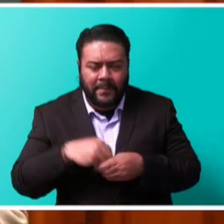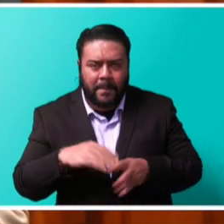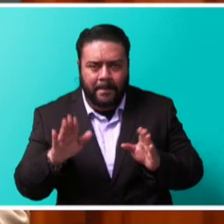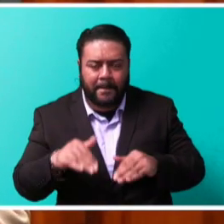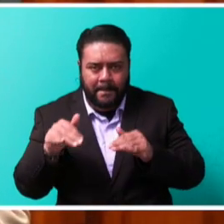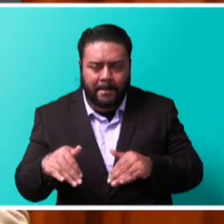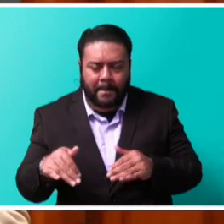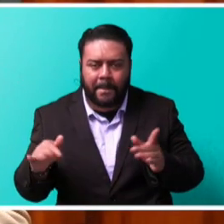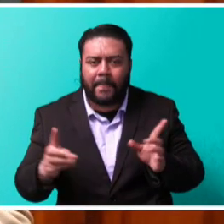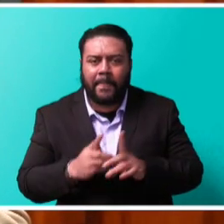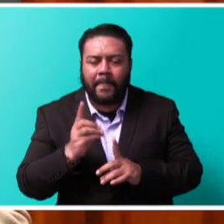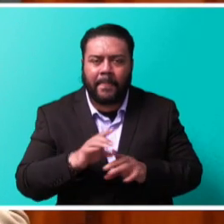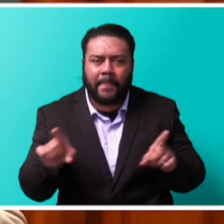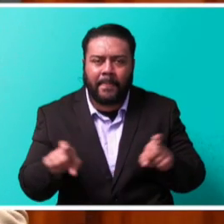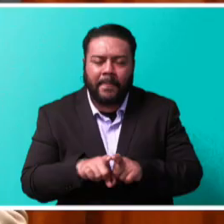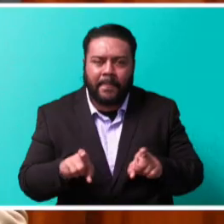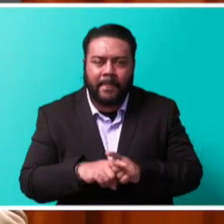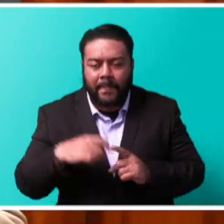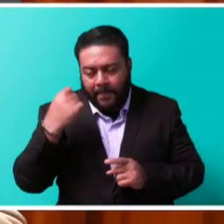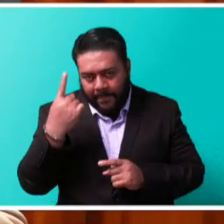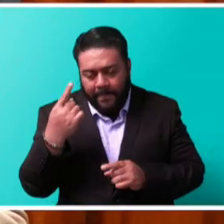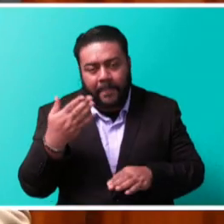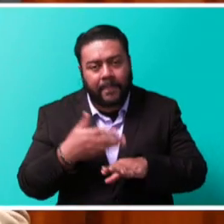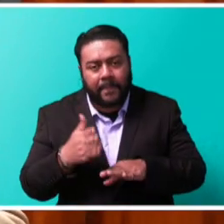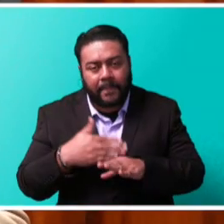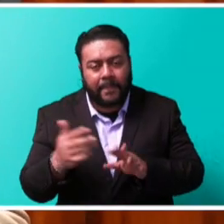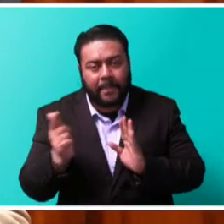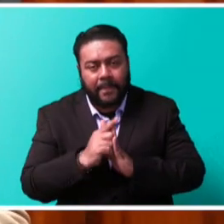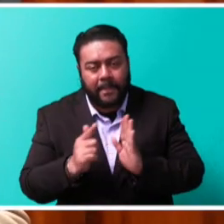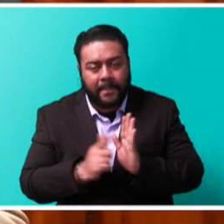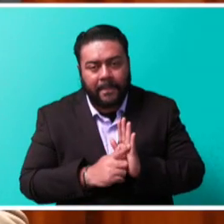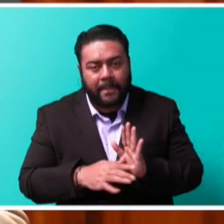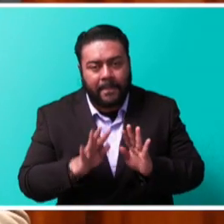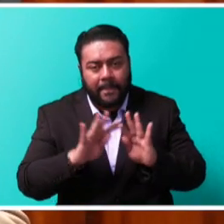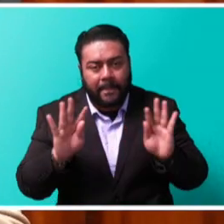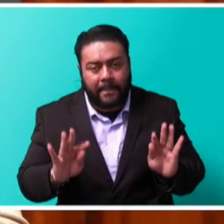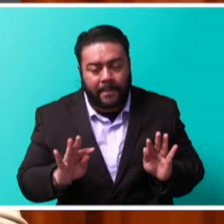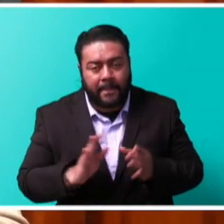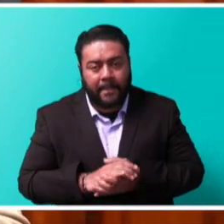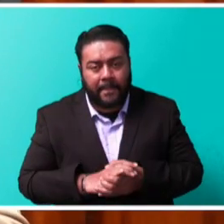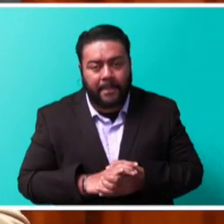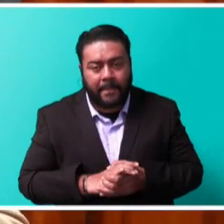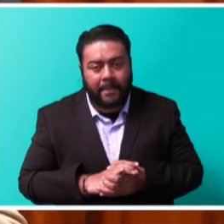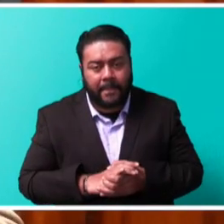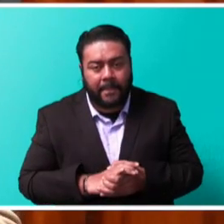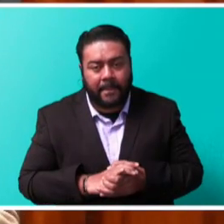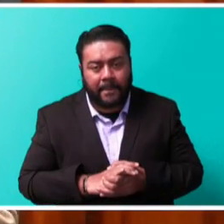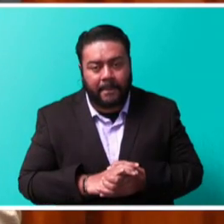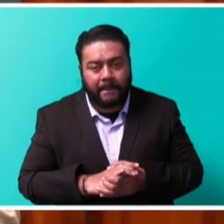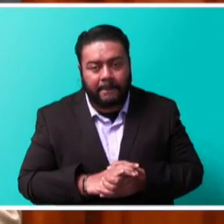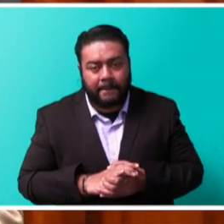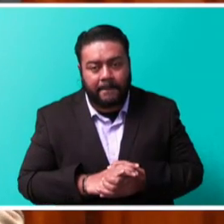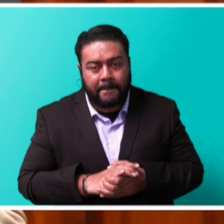develop a common understanding of the new legislative framework, implementation requirements, institutional responsibilities,